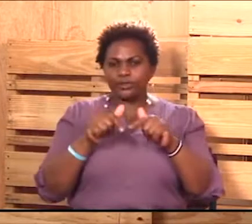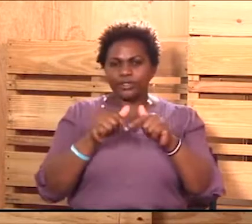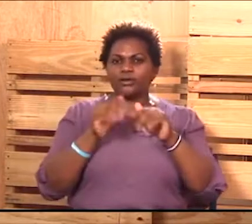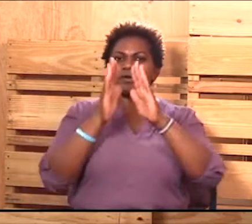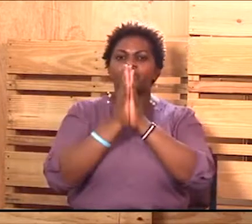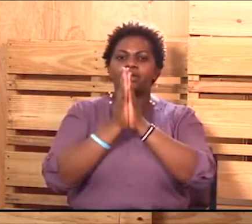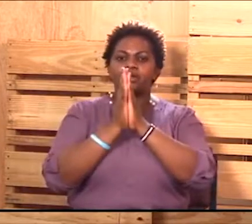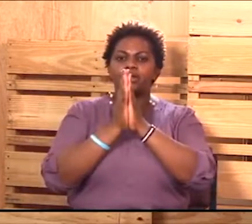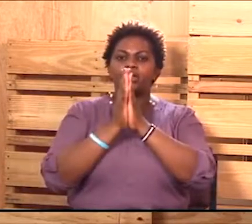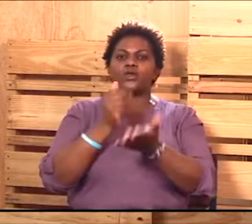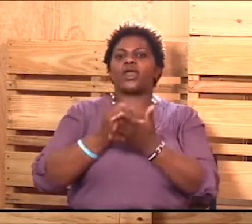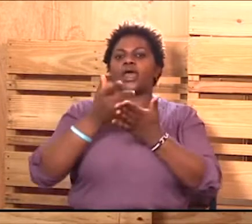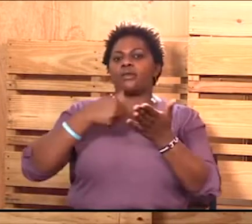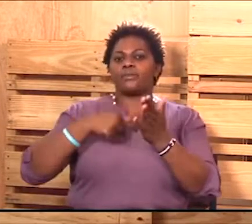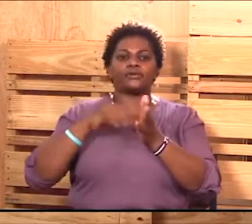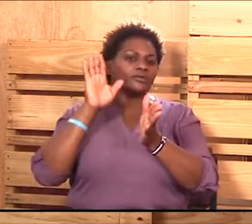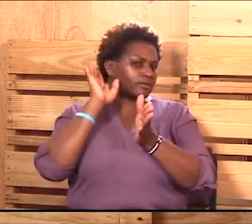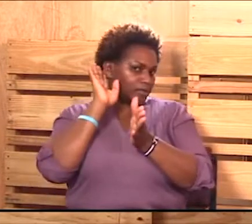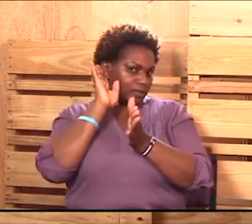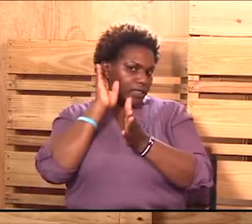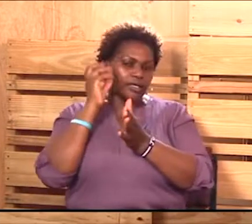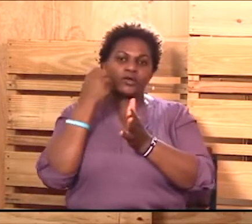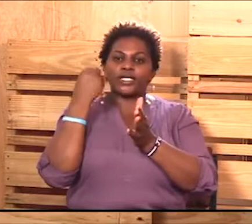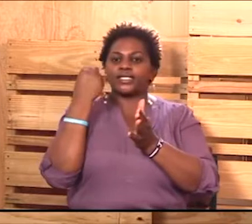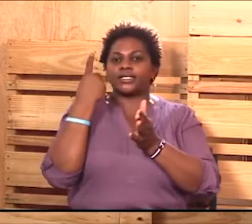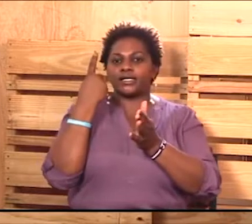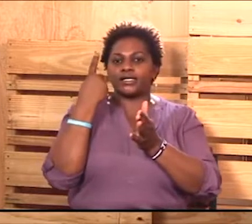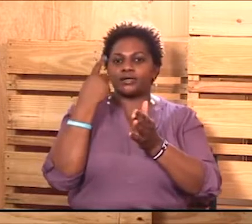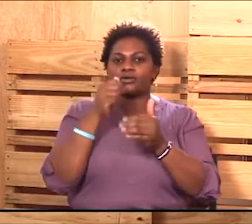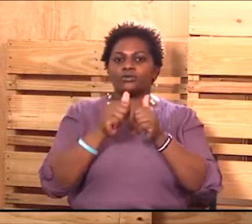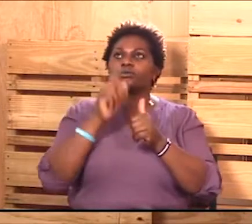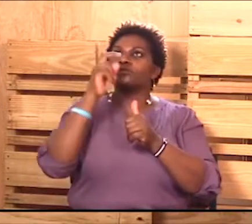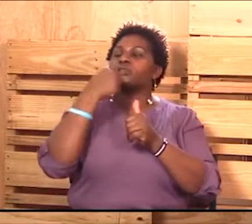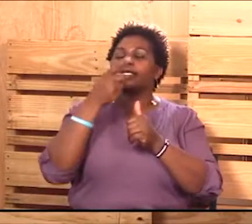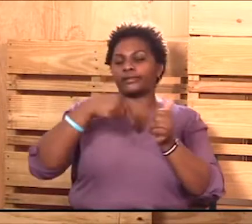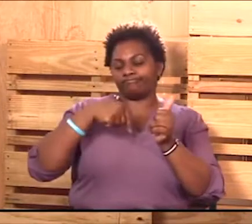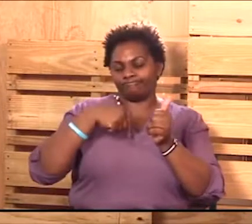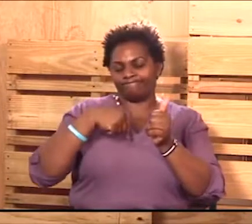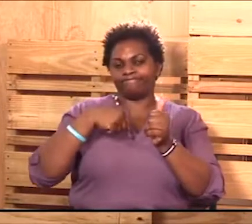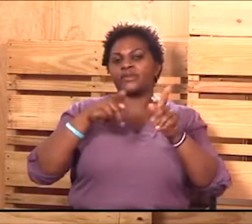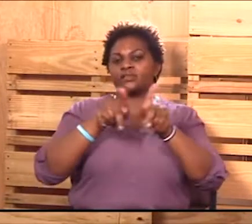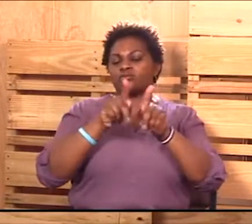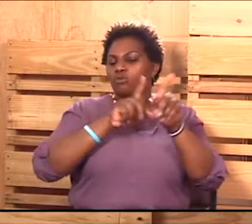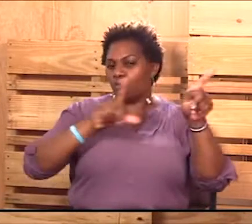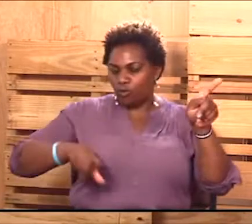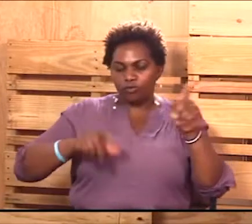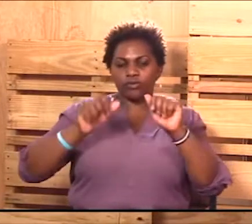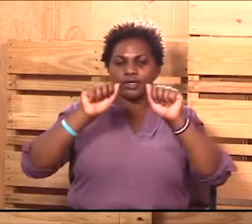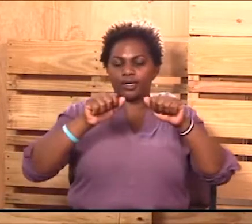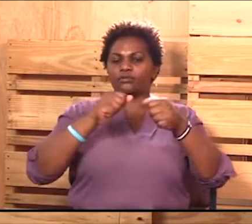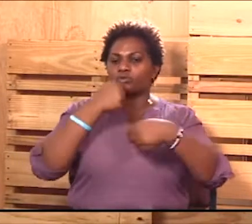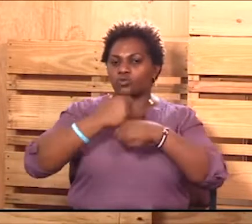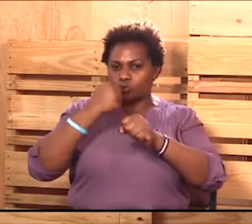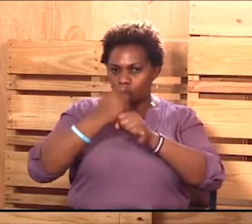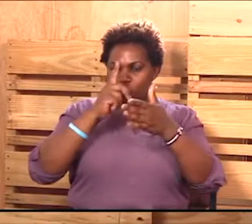we pray that you would help us to listen and to understand that which you're telling us, and that Lord, we will also be